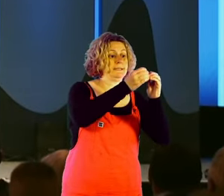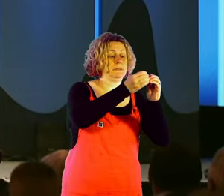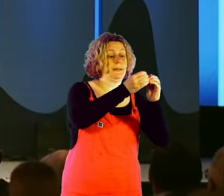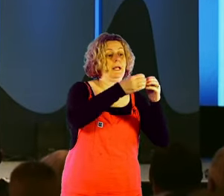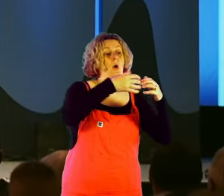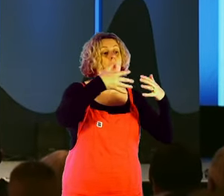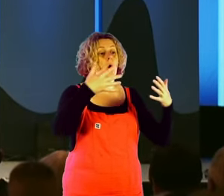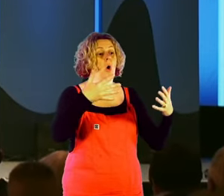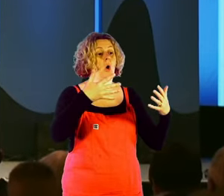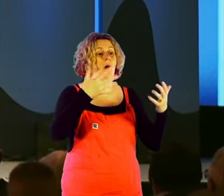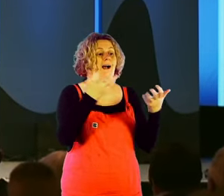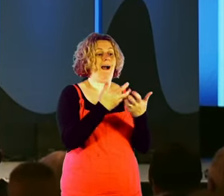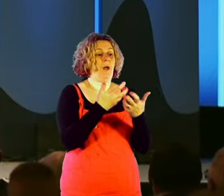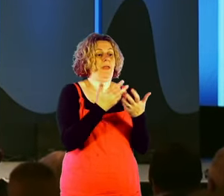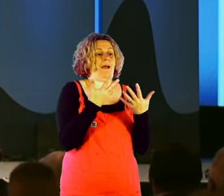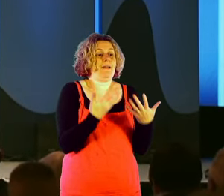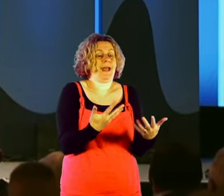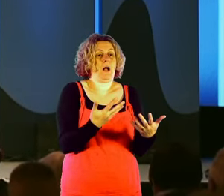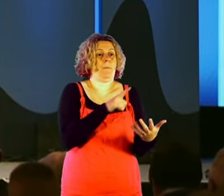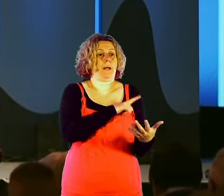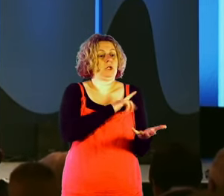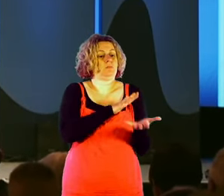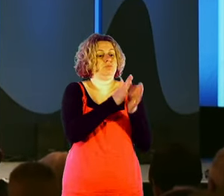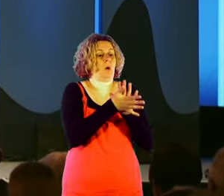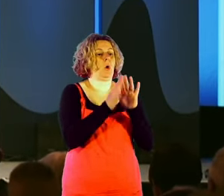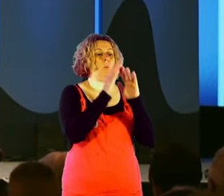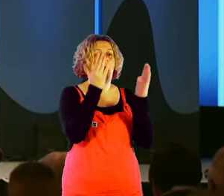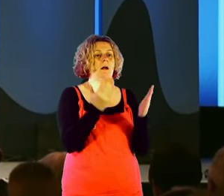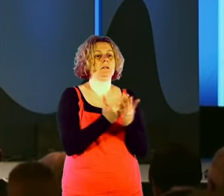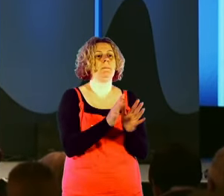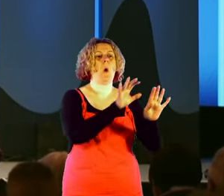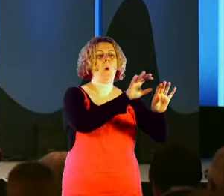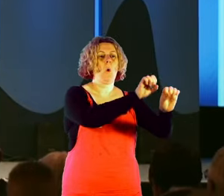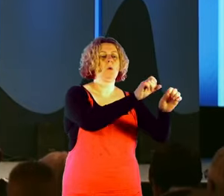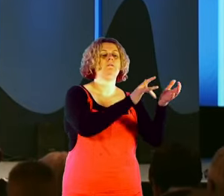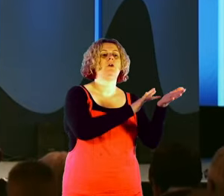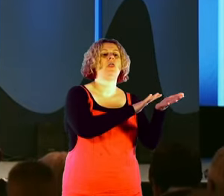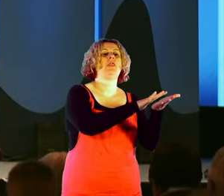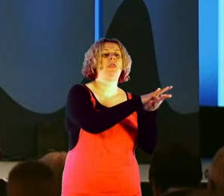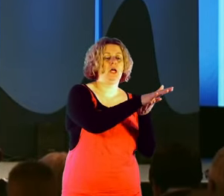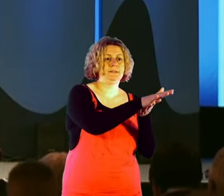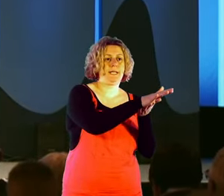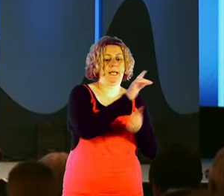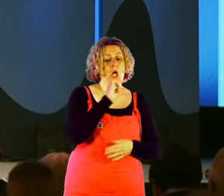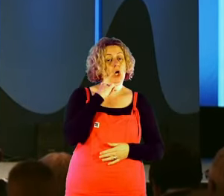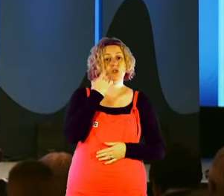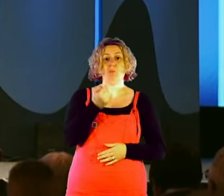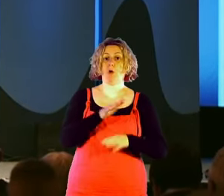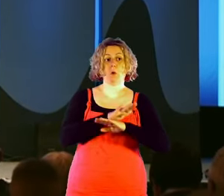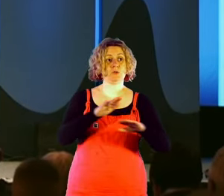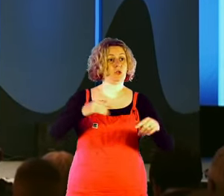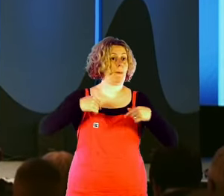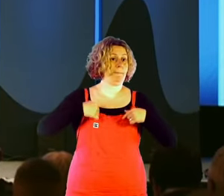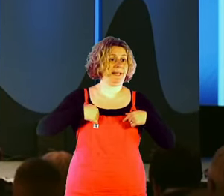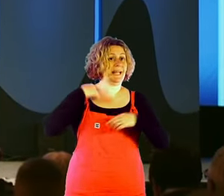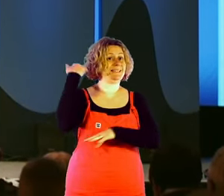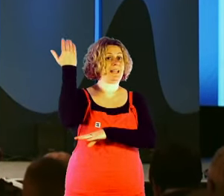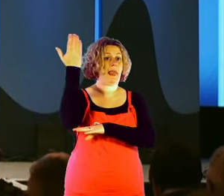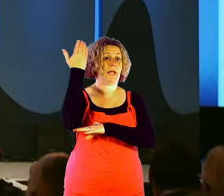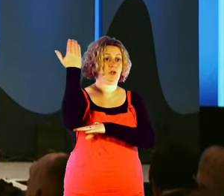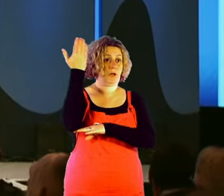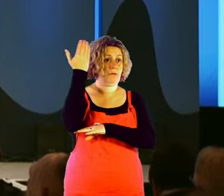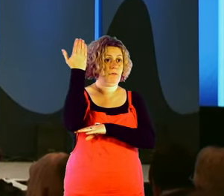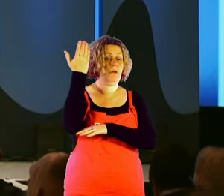morning. No seminar tomorrow morning. It's the Keswick lecture. Don't come expecting me. Come expecting something much better. But Thursday morning, we'll be back